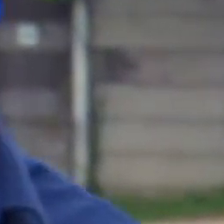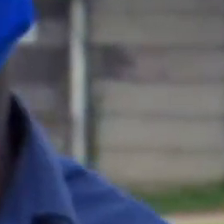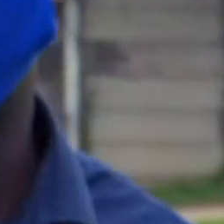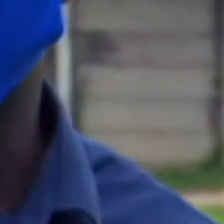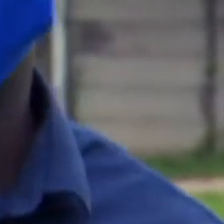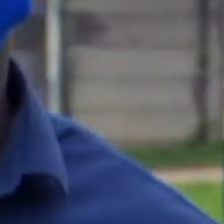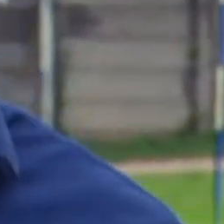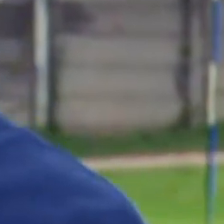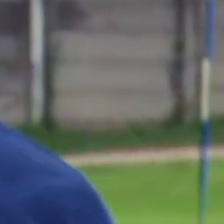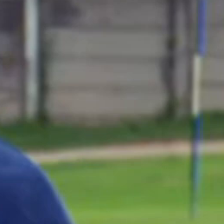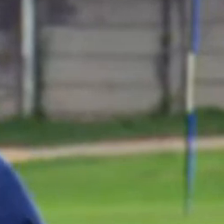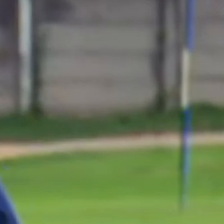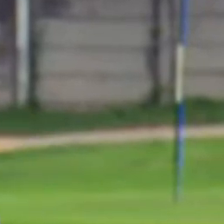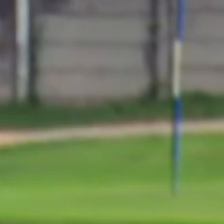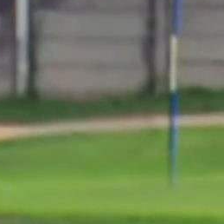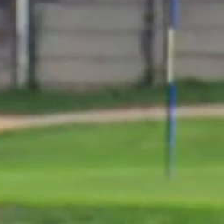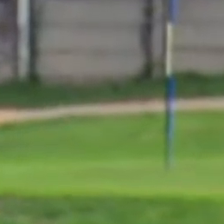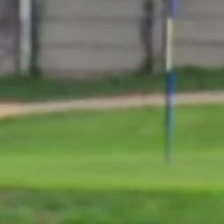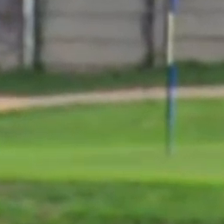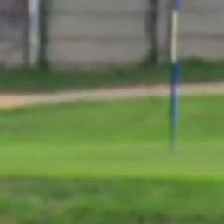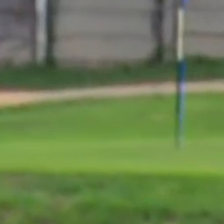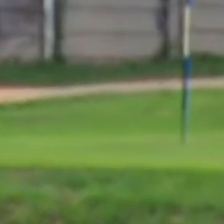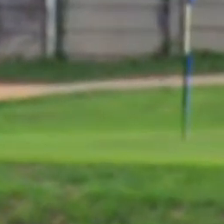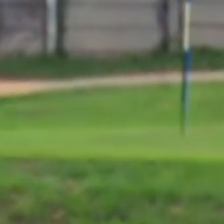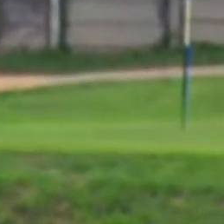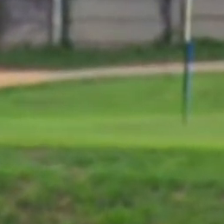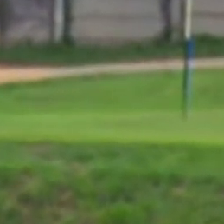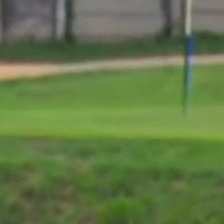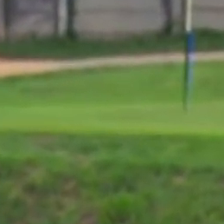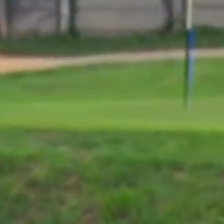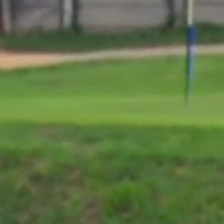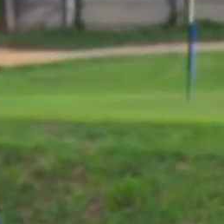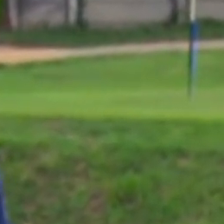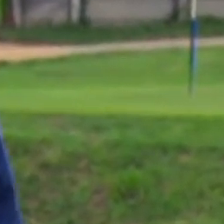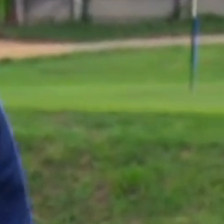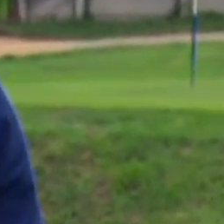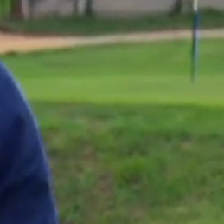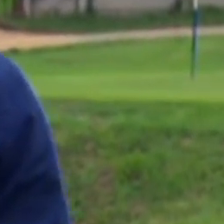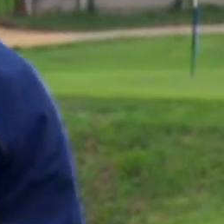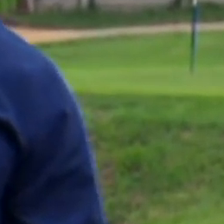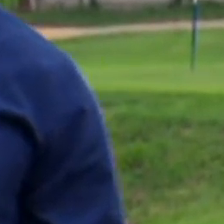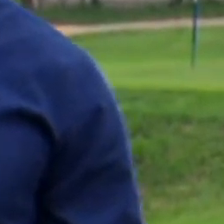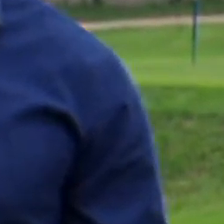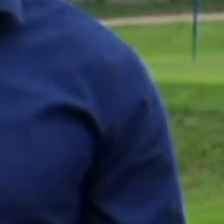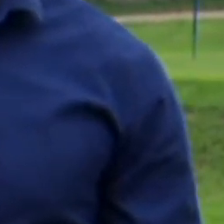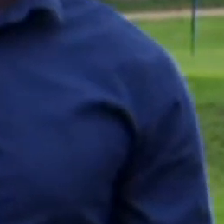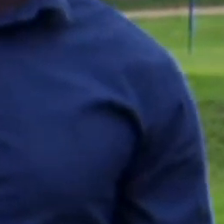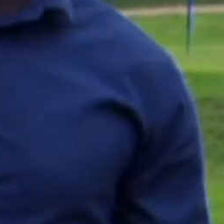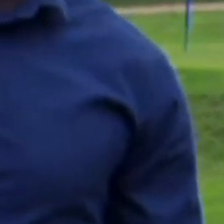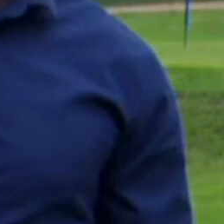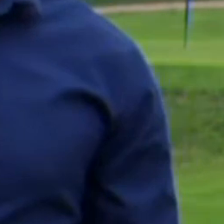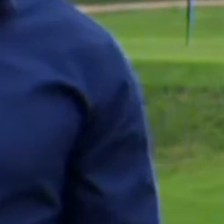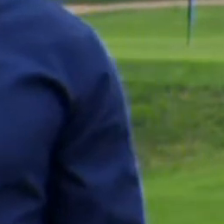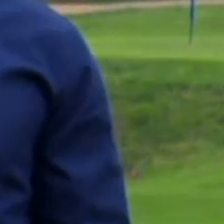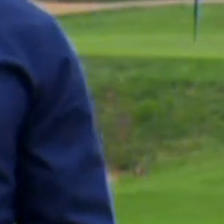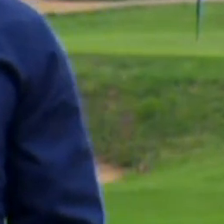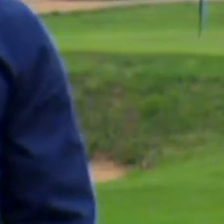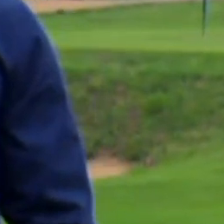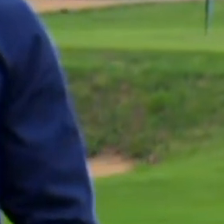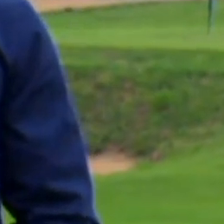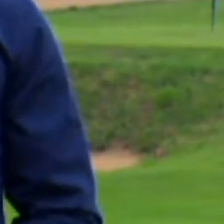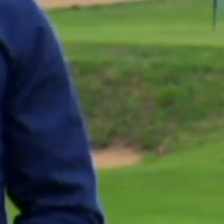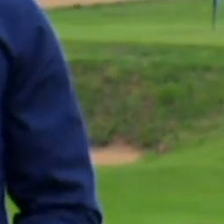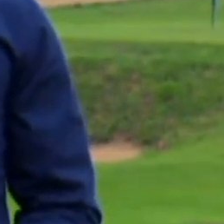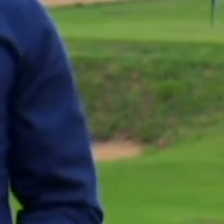nemkhuhlane iCoronavirus, uhulumende kwakulele ukucele wona eMaswati ukuthi akahlale ekhaya alandele imihiso nemihambo yenhlangano yemhlaba